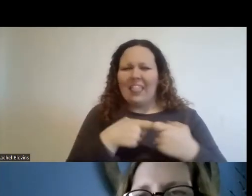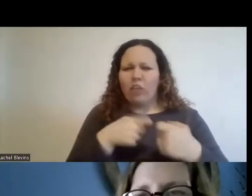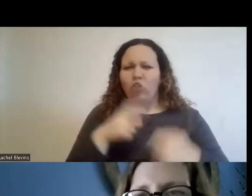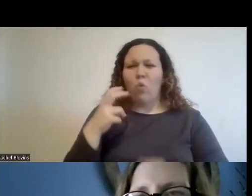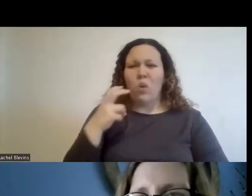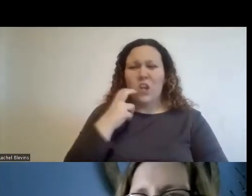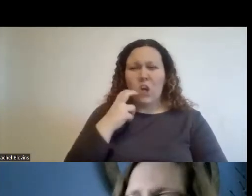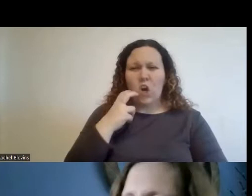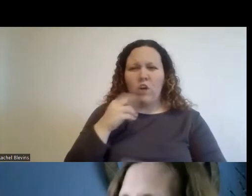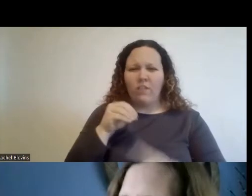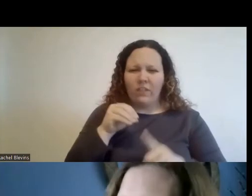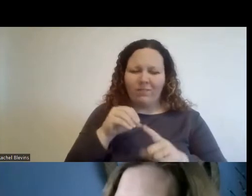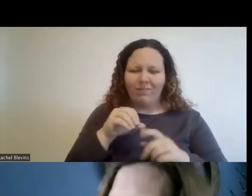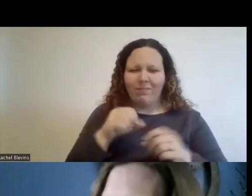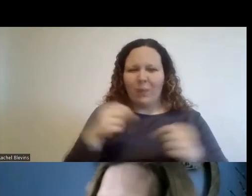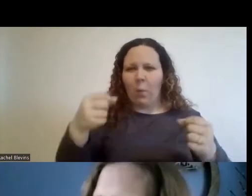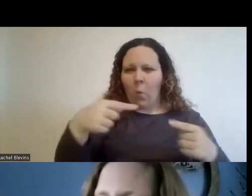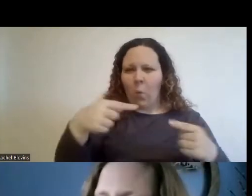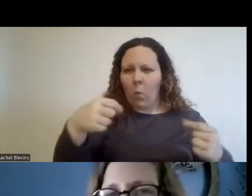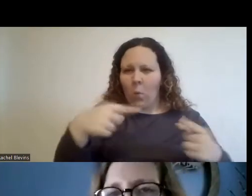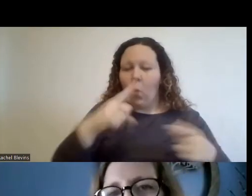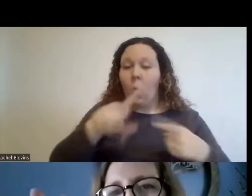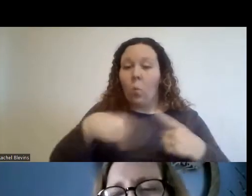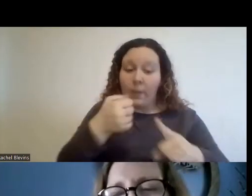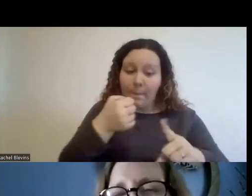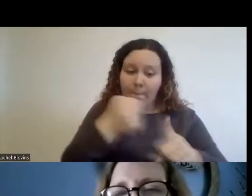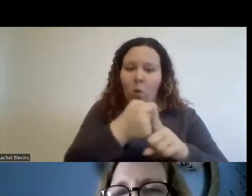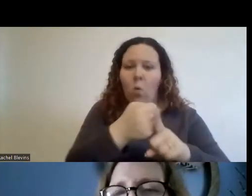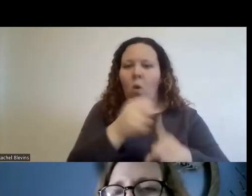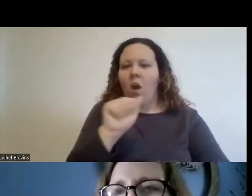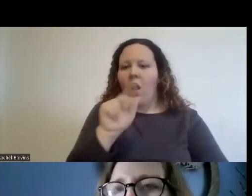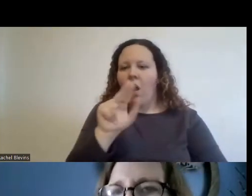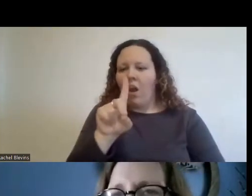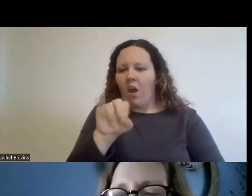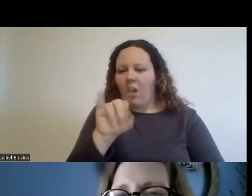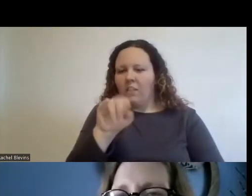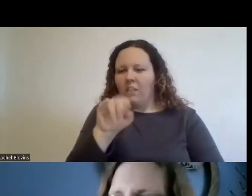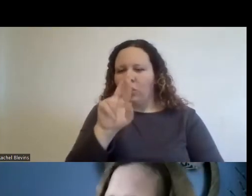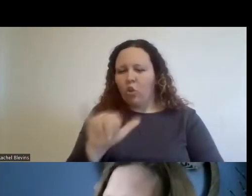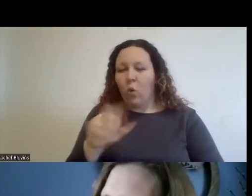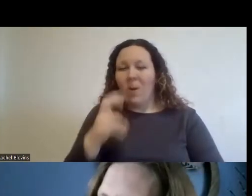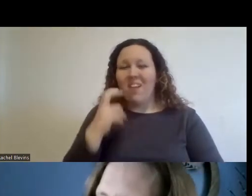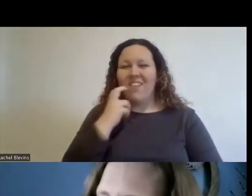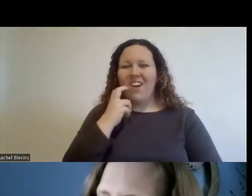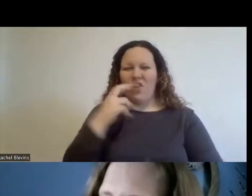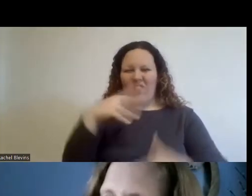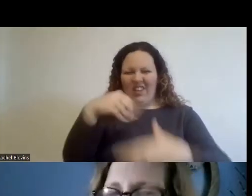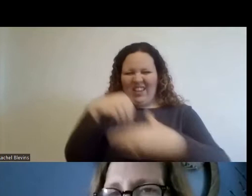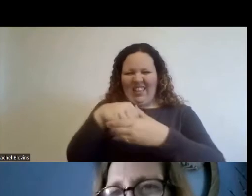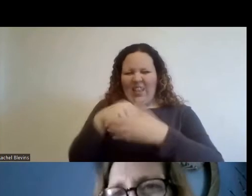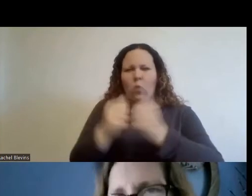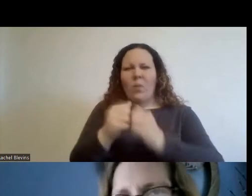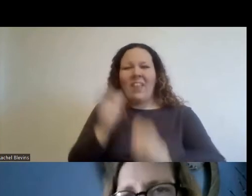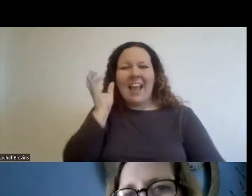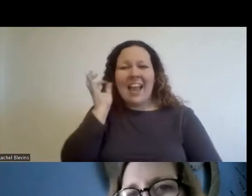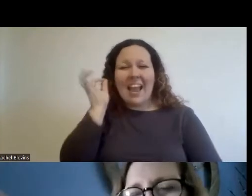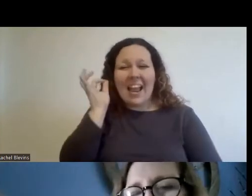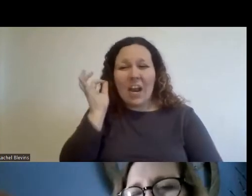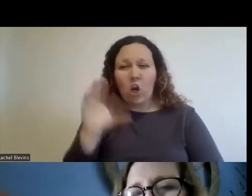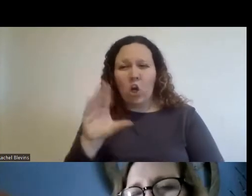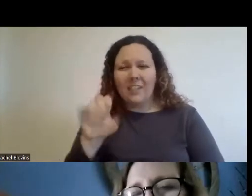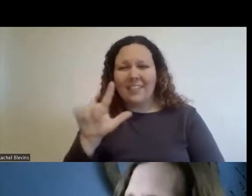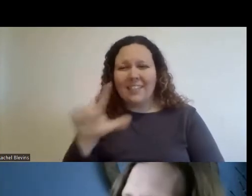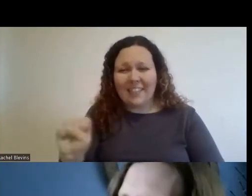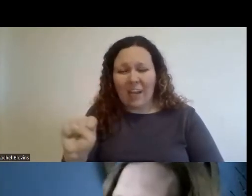once it hits the auditory nerve. And then in your cochlea you have little hair cells, and they help transmit